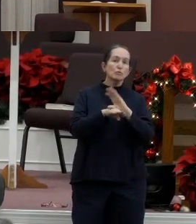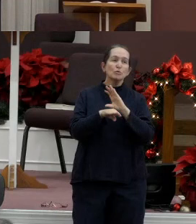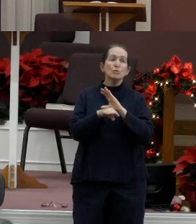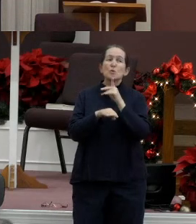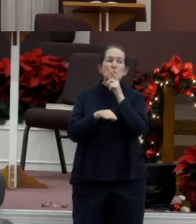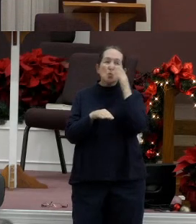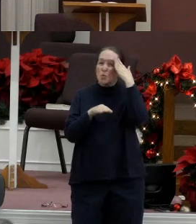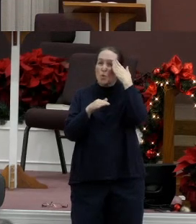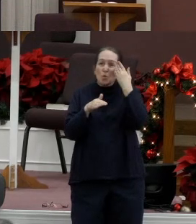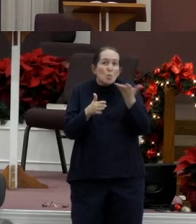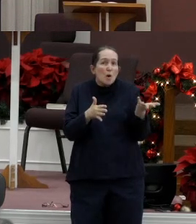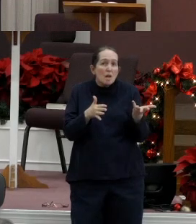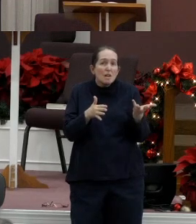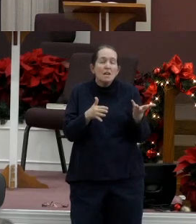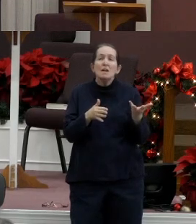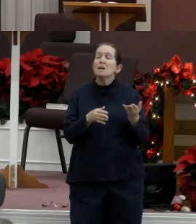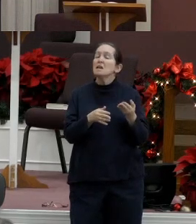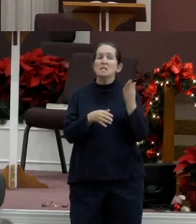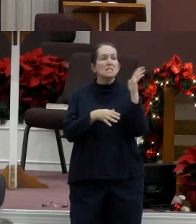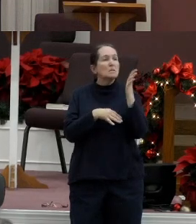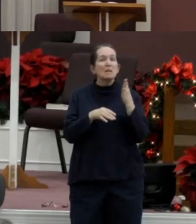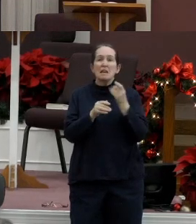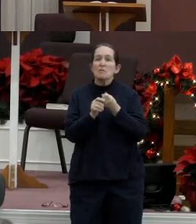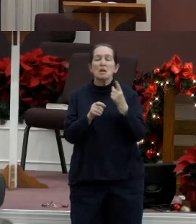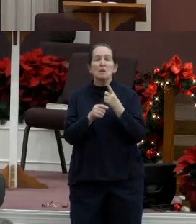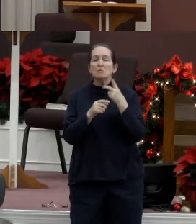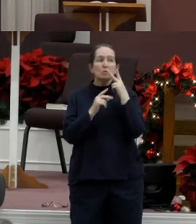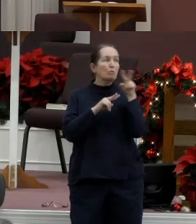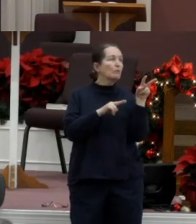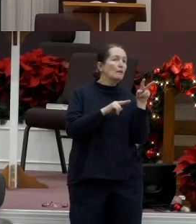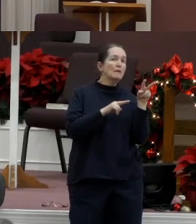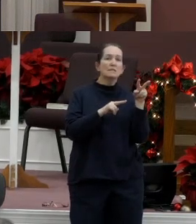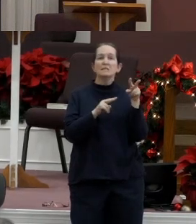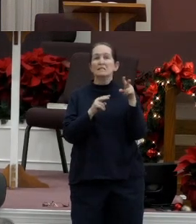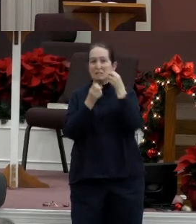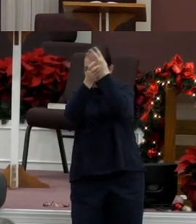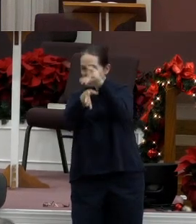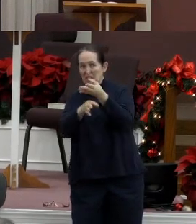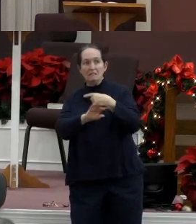knows what? Seems like every time you turn around, the information changes